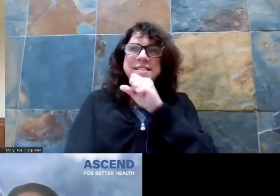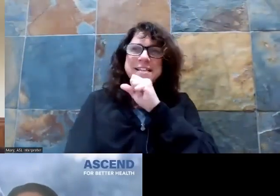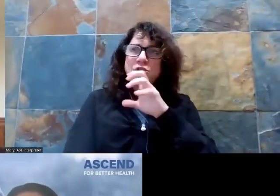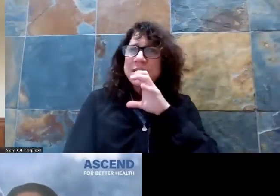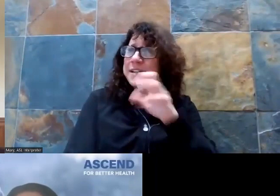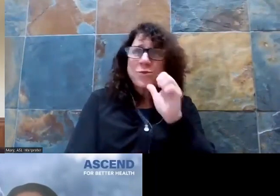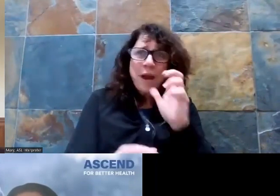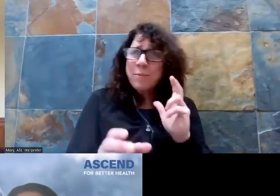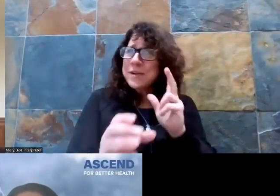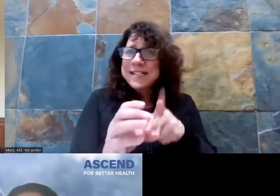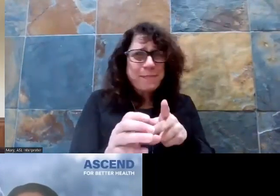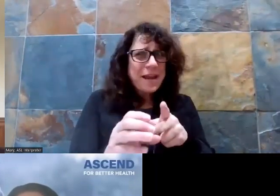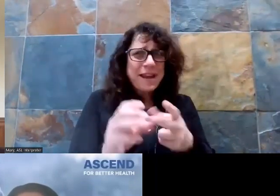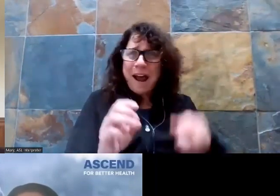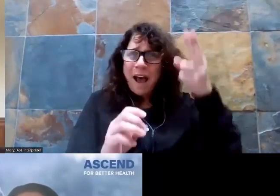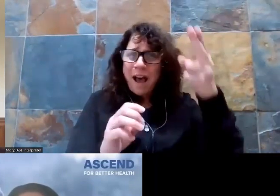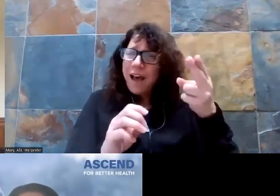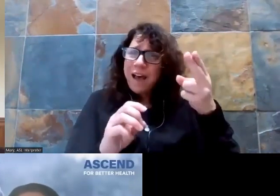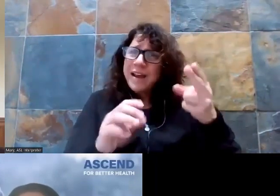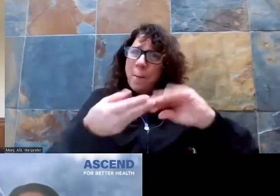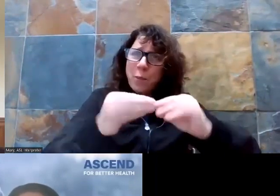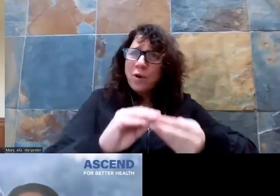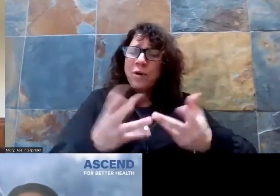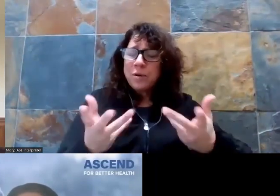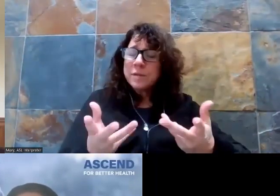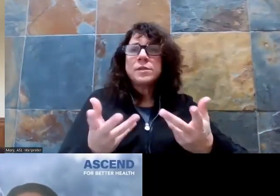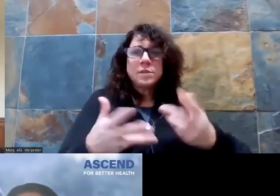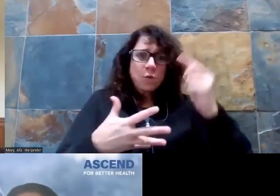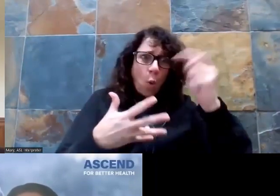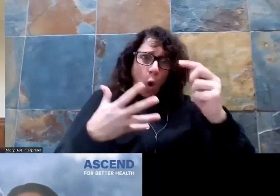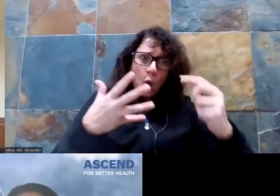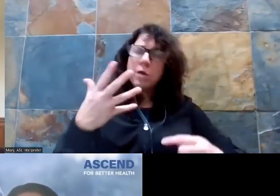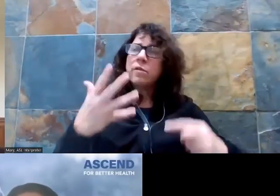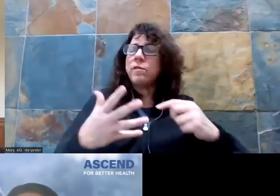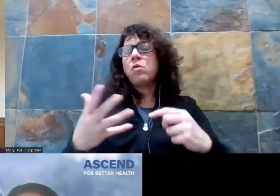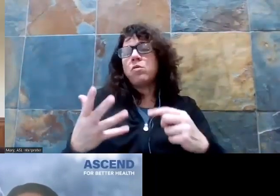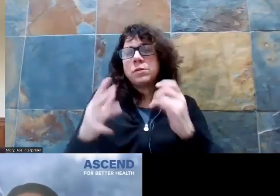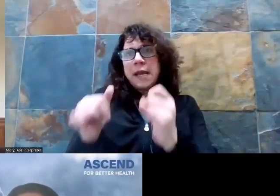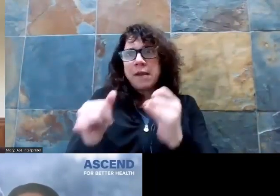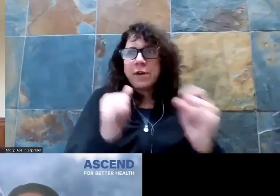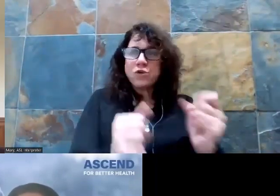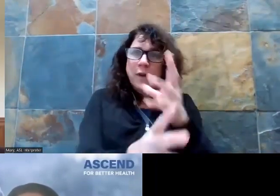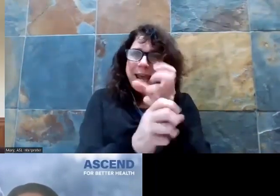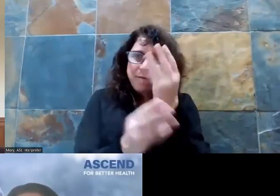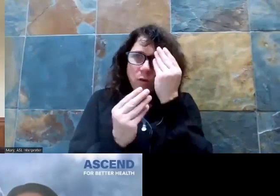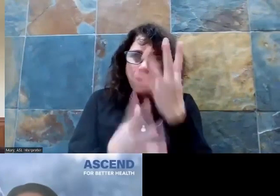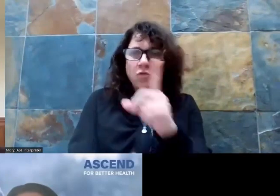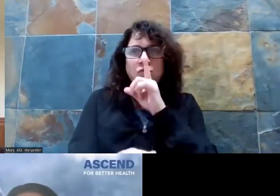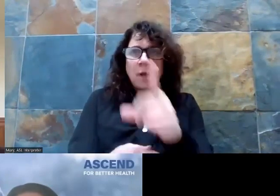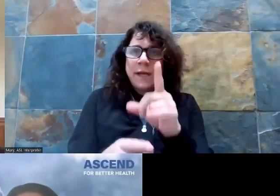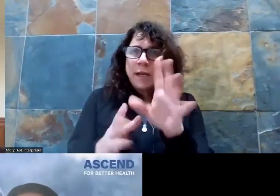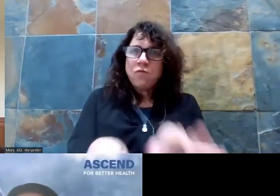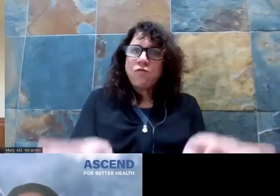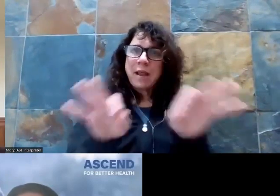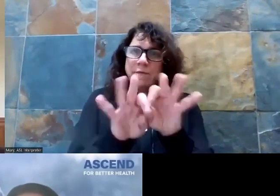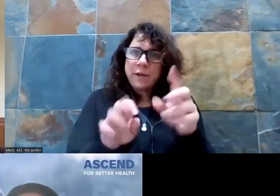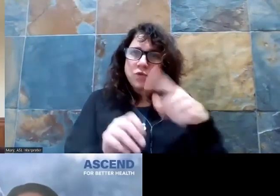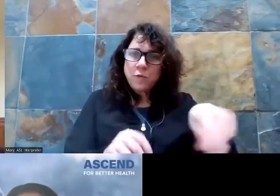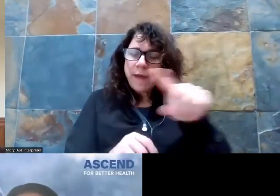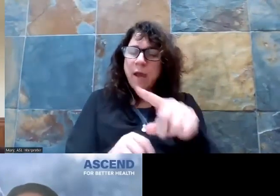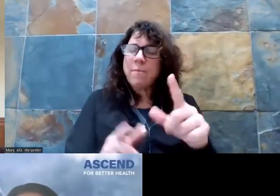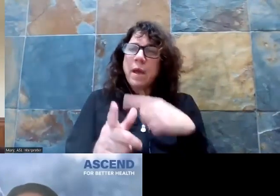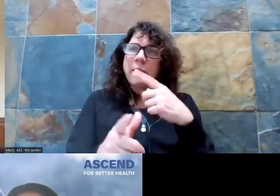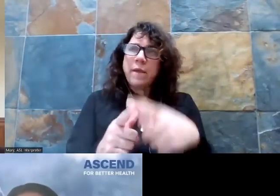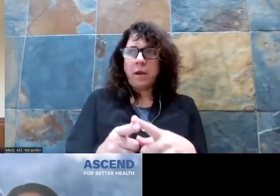do not participate at a very high level. So all of these individuals, if we can get information that's really relevant to them, then we'll